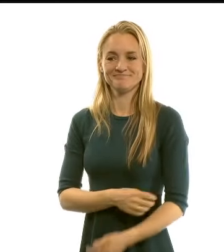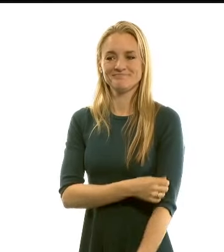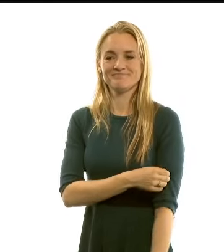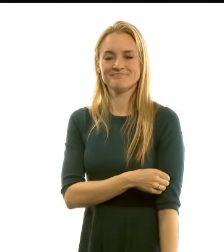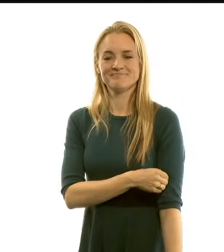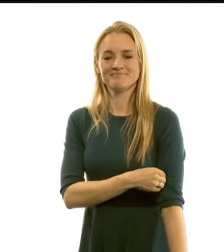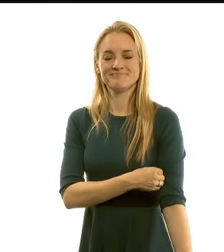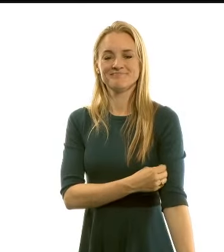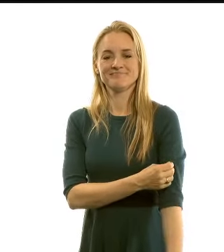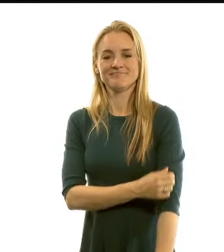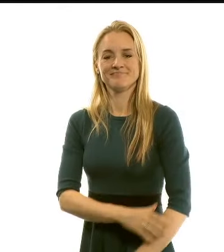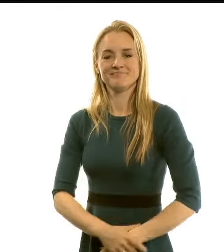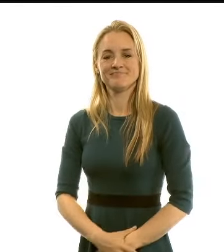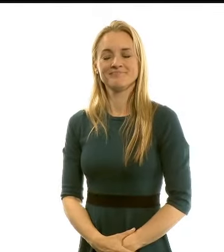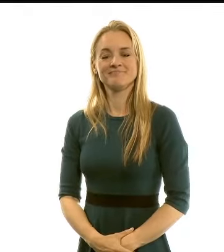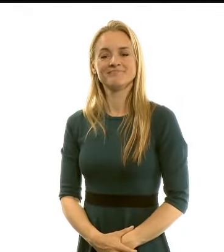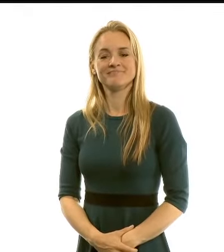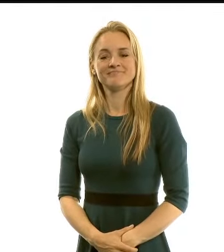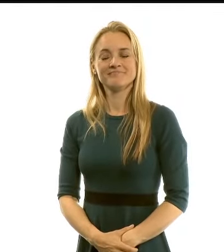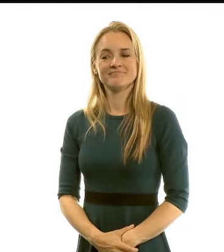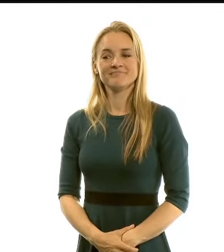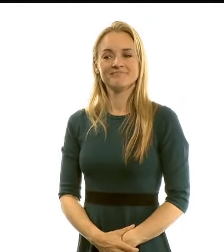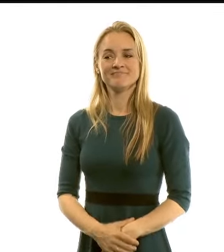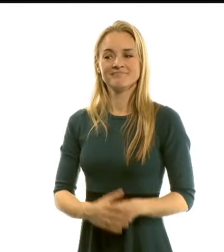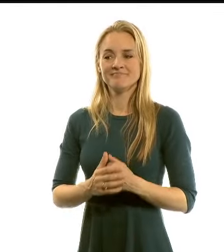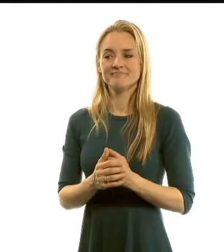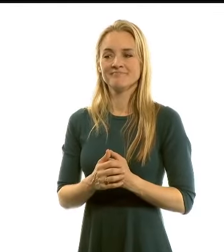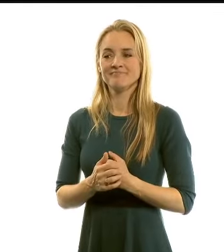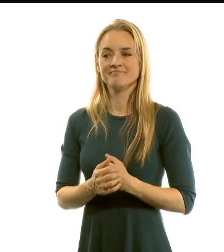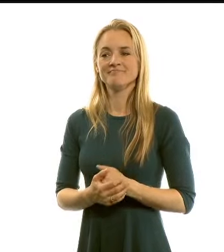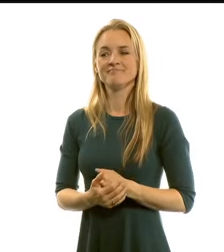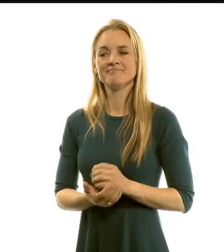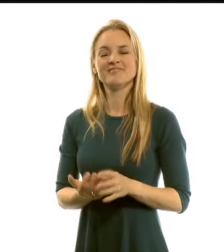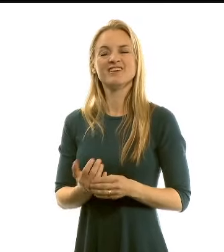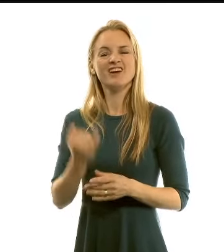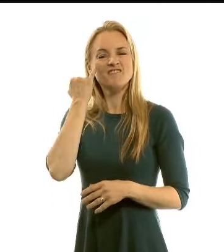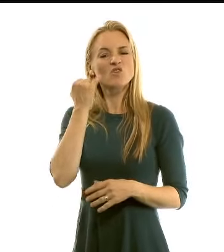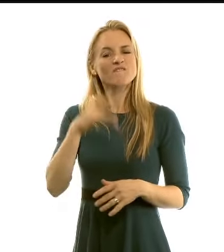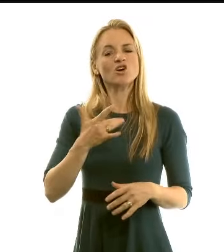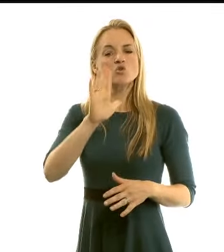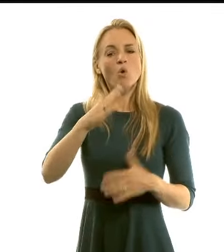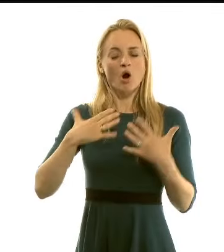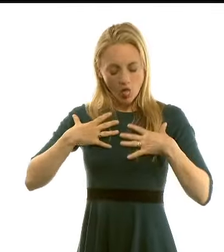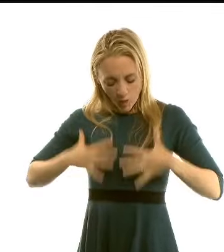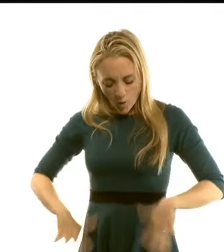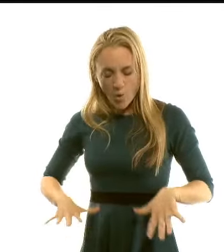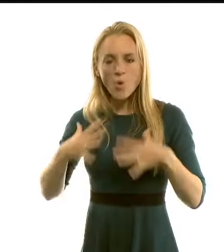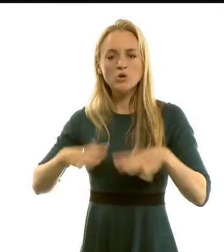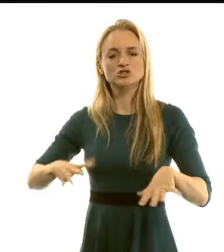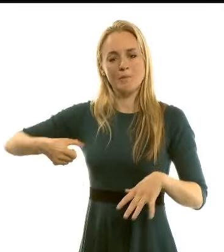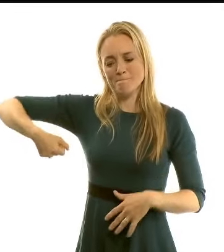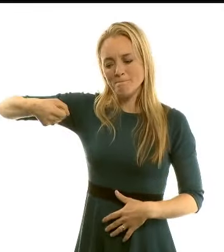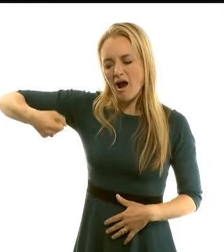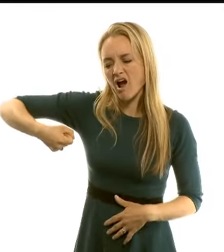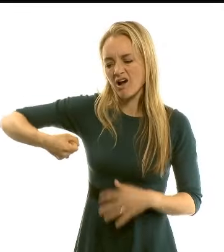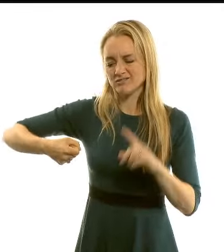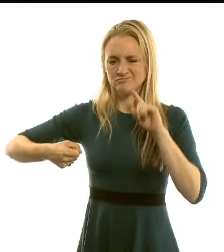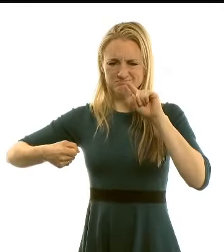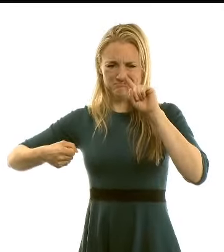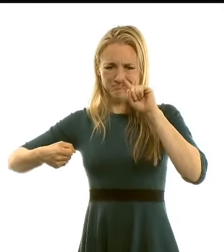Now, if you feel your clothing bags and surfaces are becoming painfully boring, then I might have a solution. That's my opinion, and